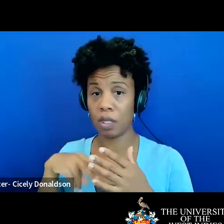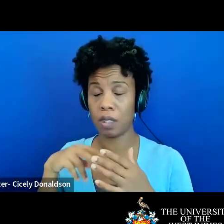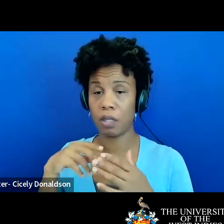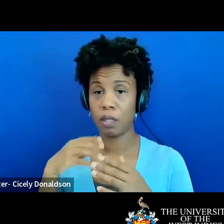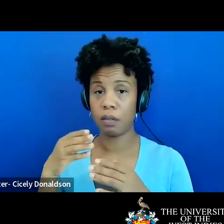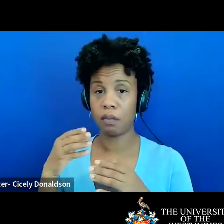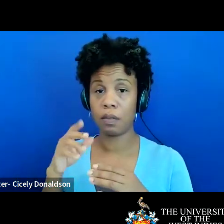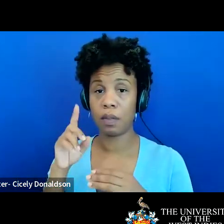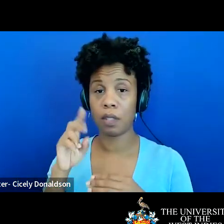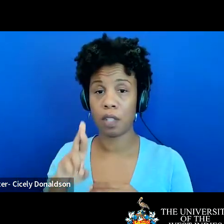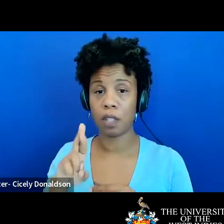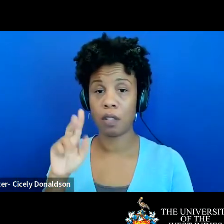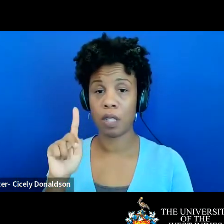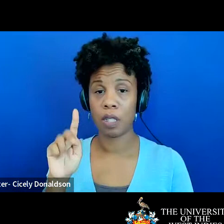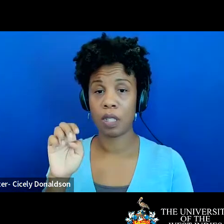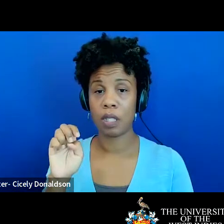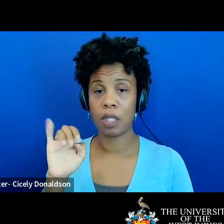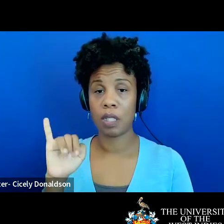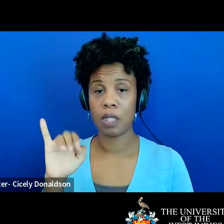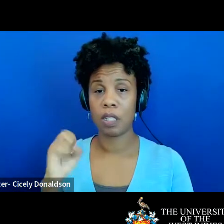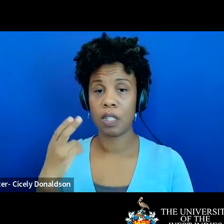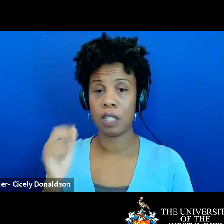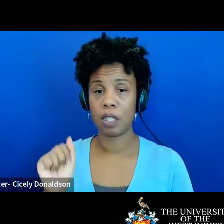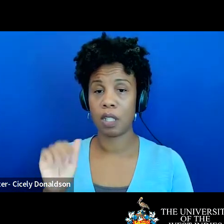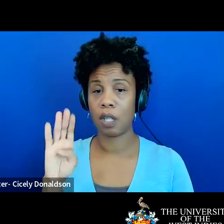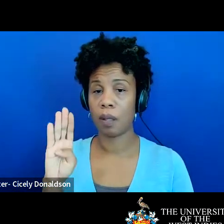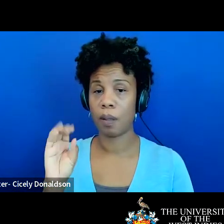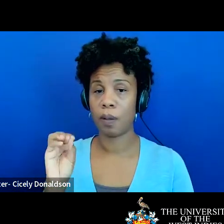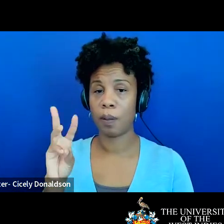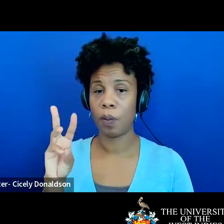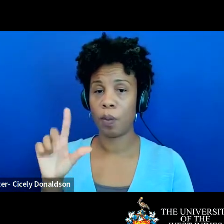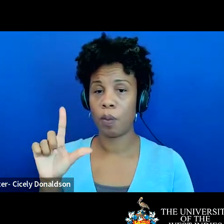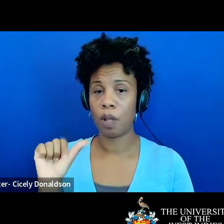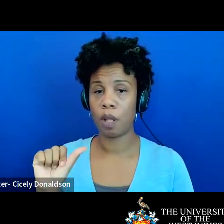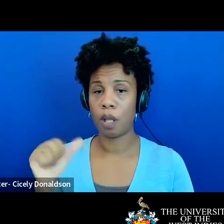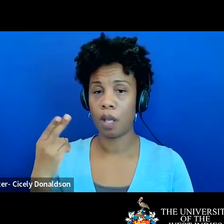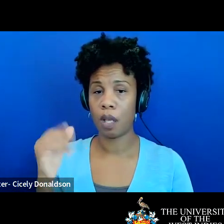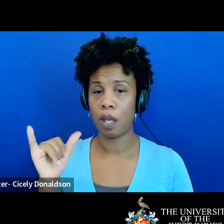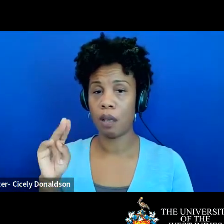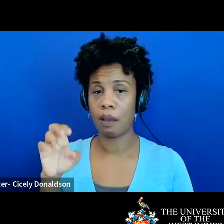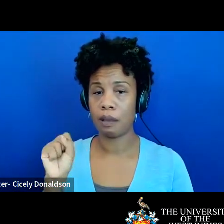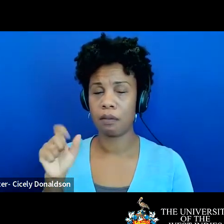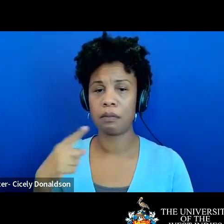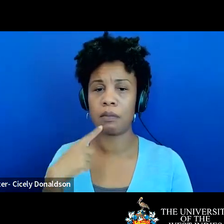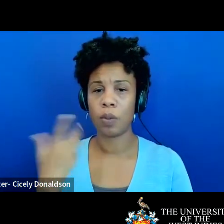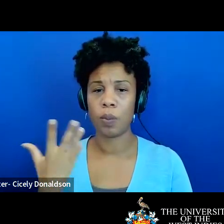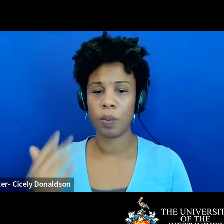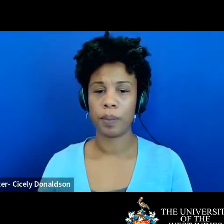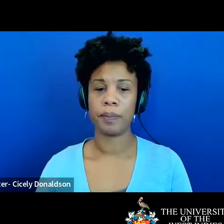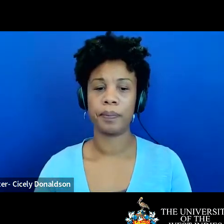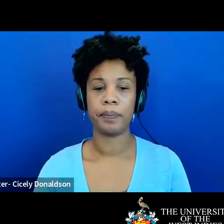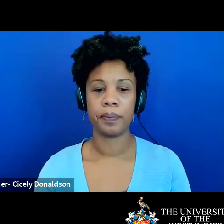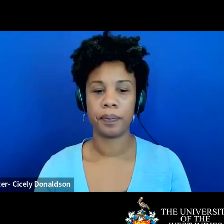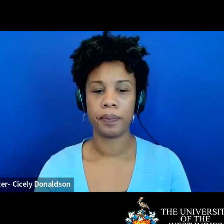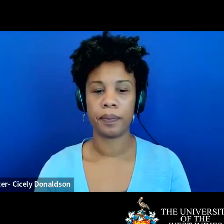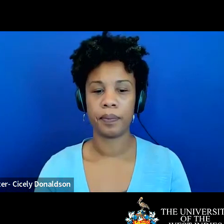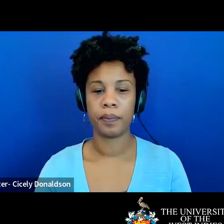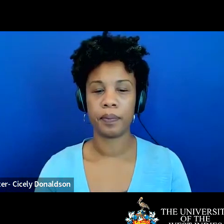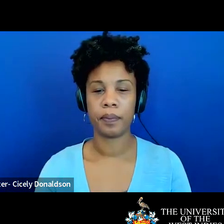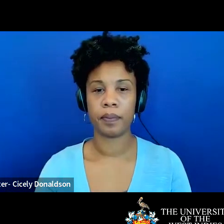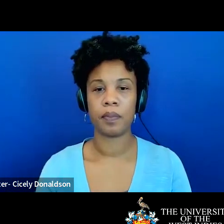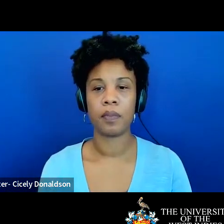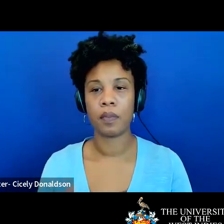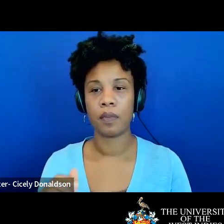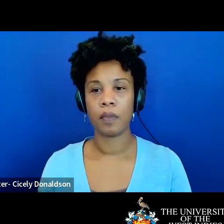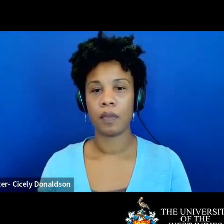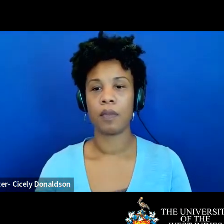Paula, is it Hines, was trying to say previously. She says, awareness raising about persons with disabilities must be